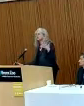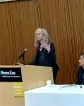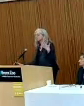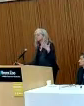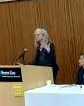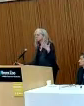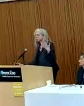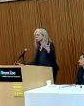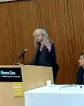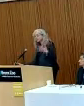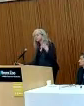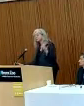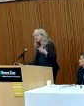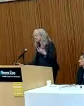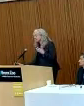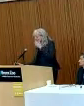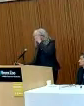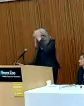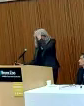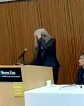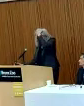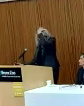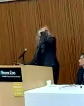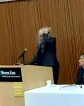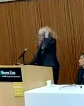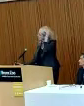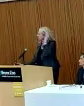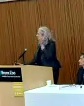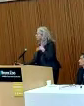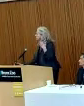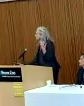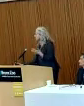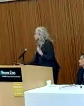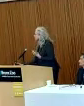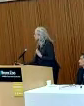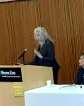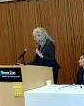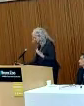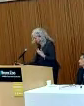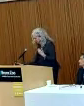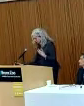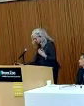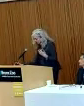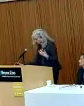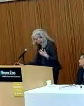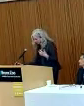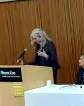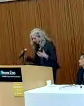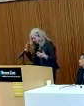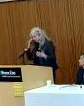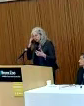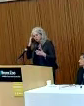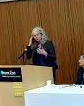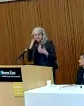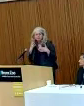where you know particularly in the sort of interest rate environment we're in particularly with what housing costs you know are right